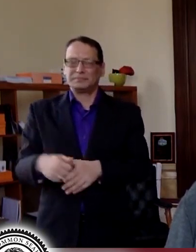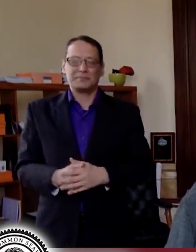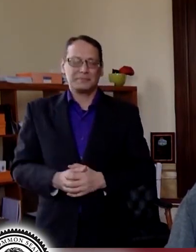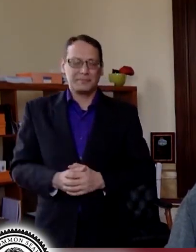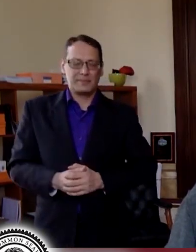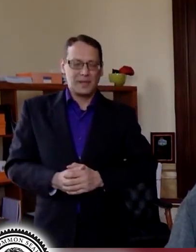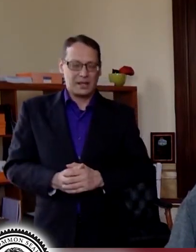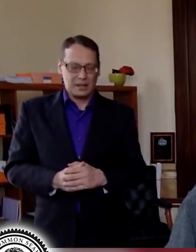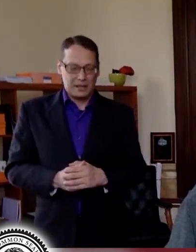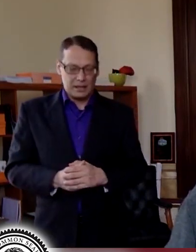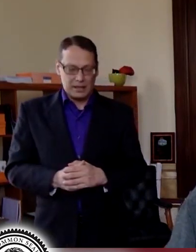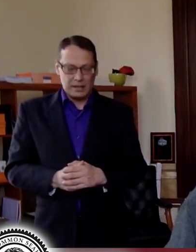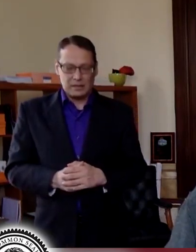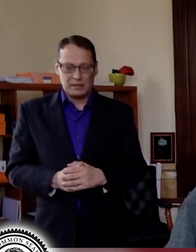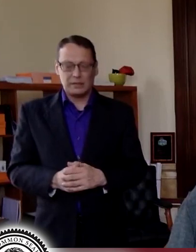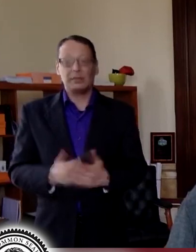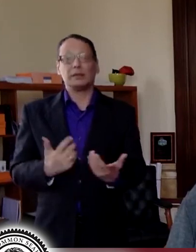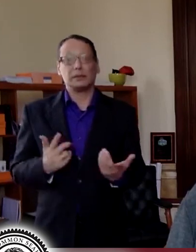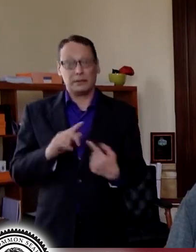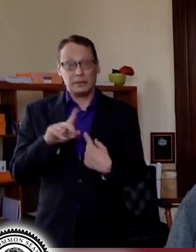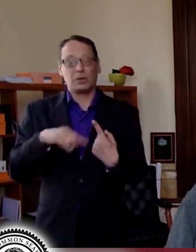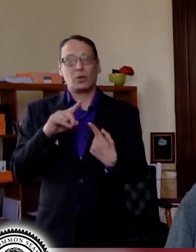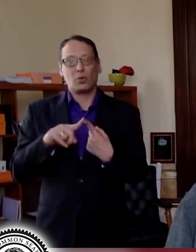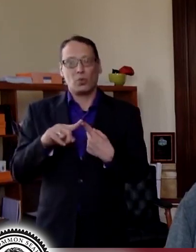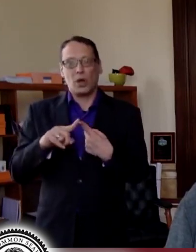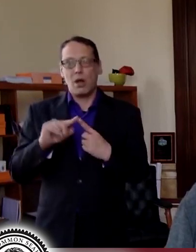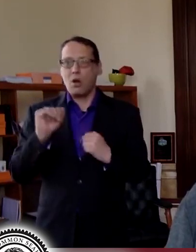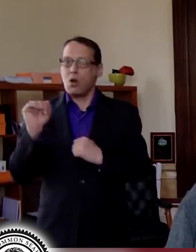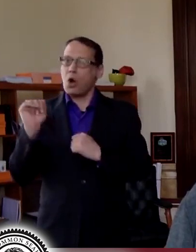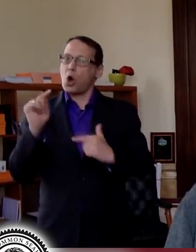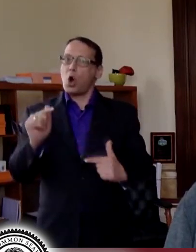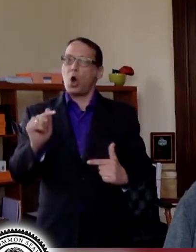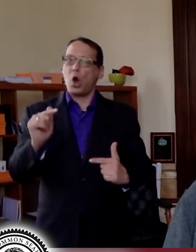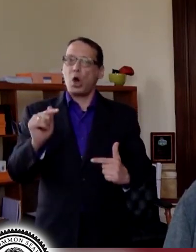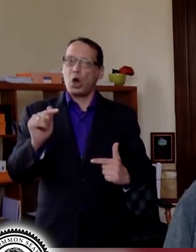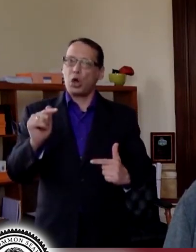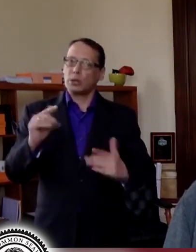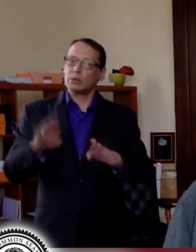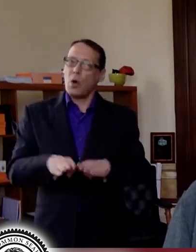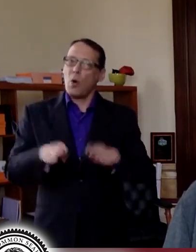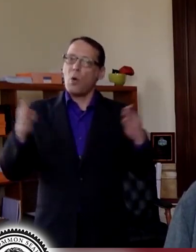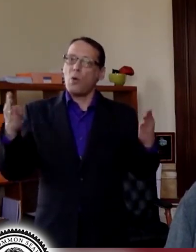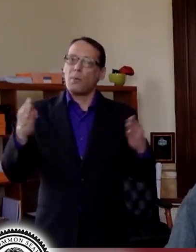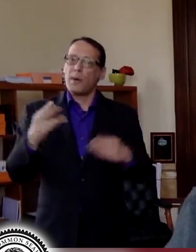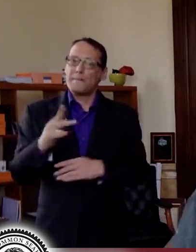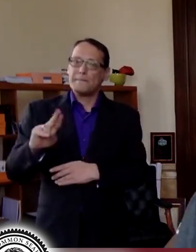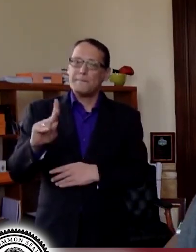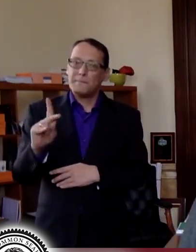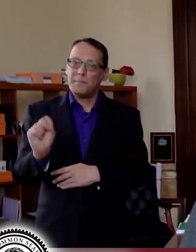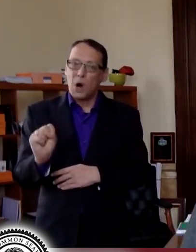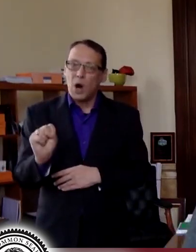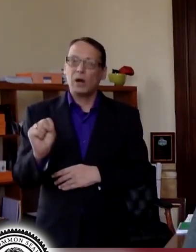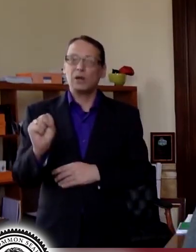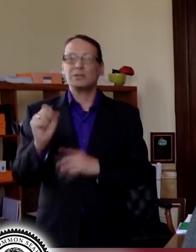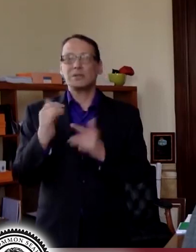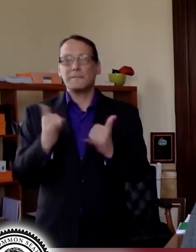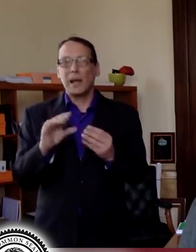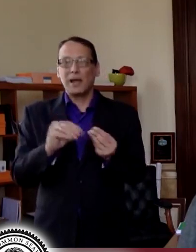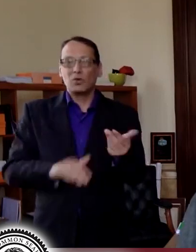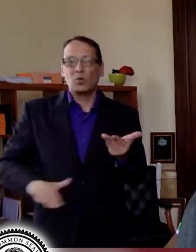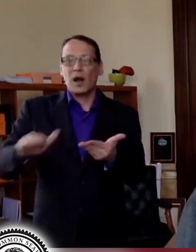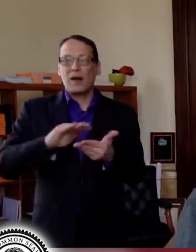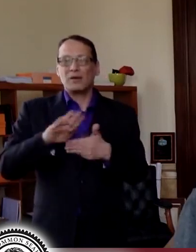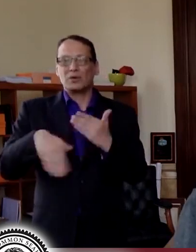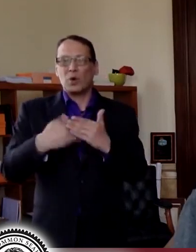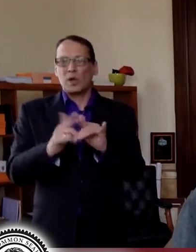Well, we'll reopen the tennis courts when we reopen all the courts in our parks and probably the playgrounds at the same time.